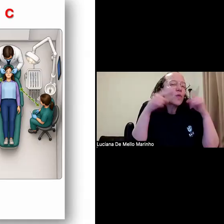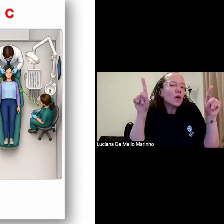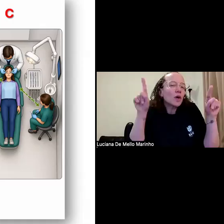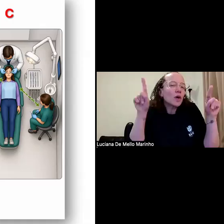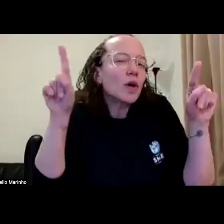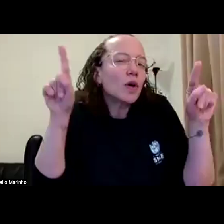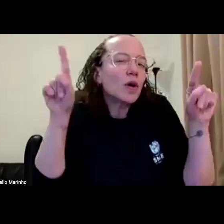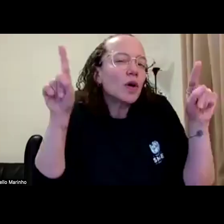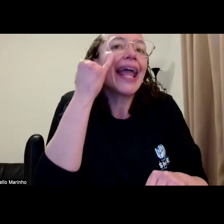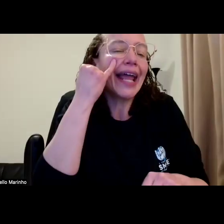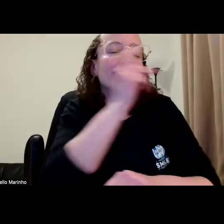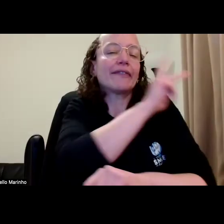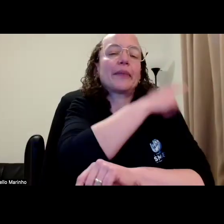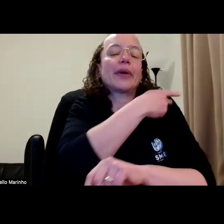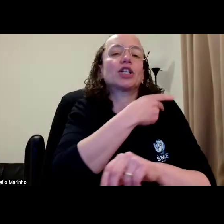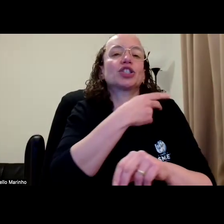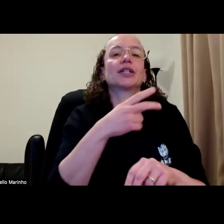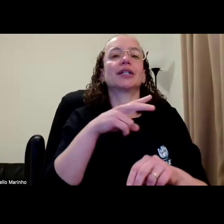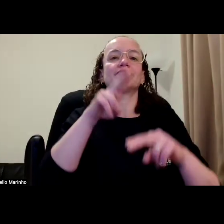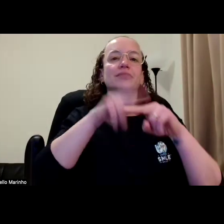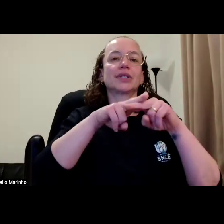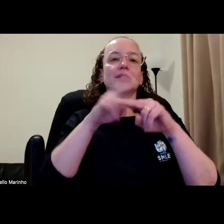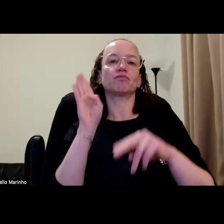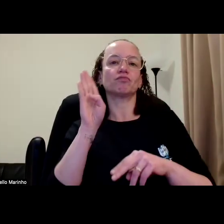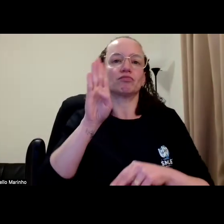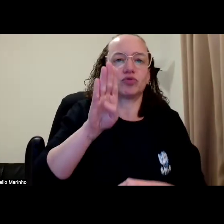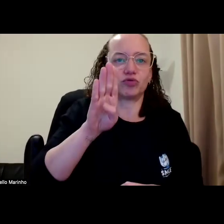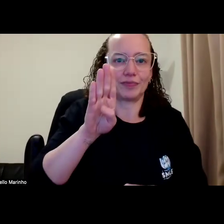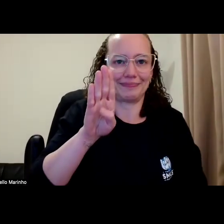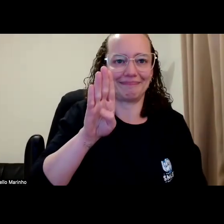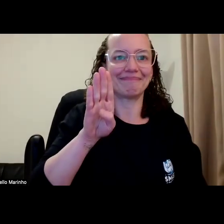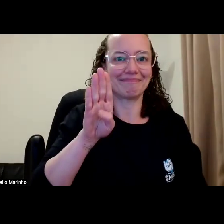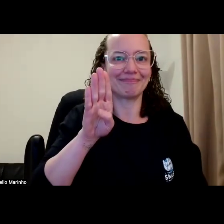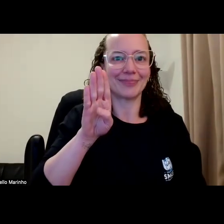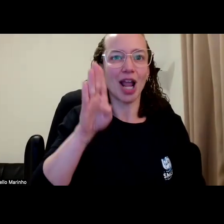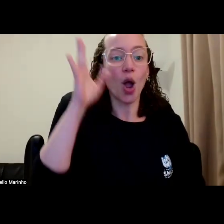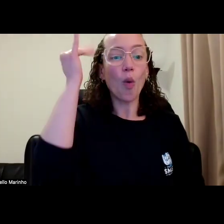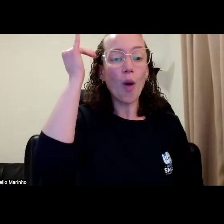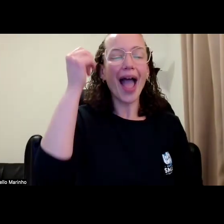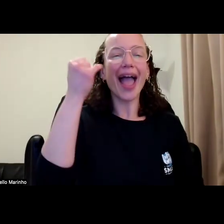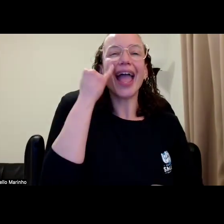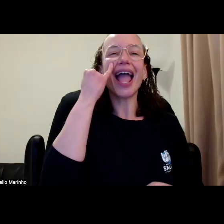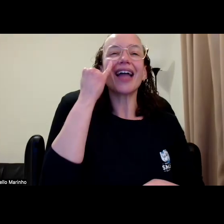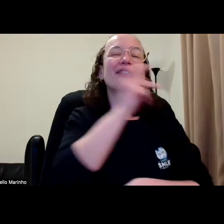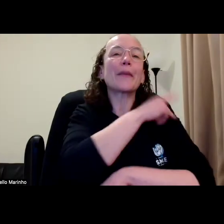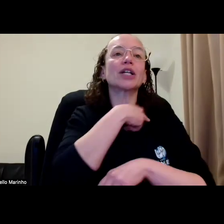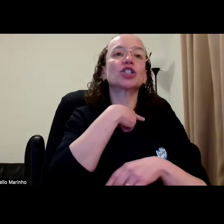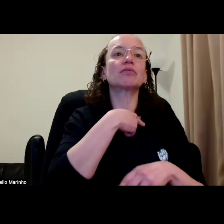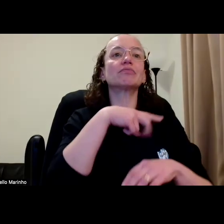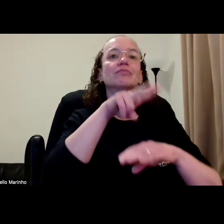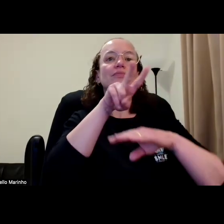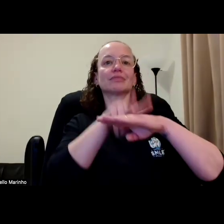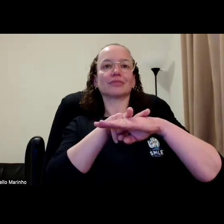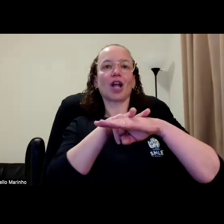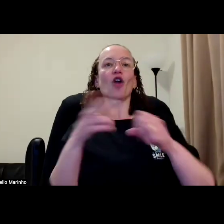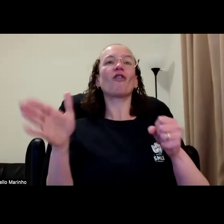B could be very successful if the patient is sitting up forward. So